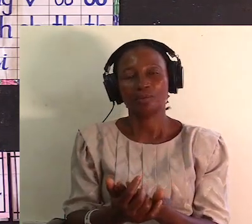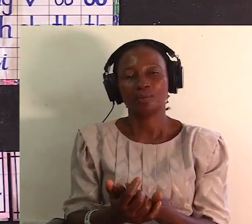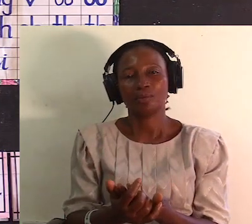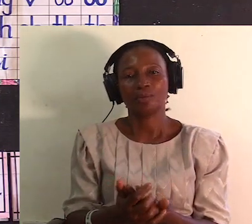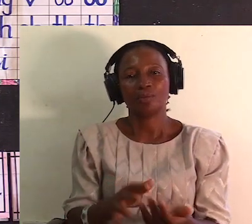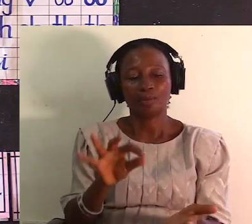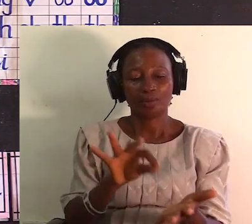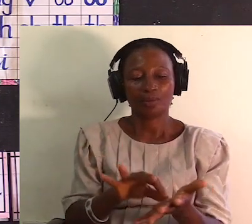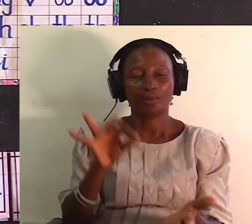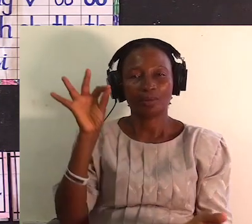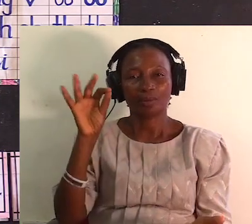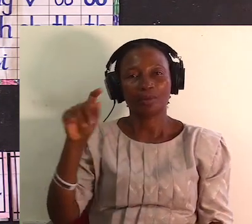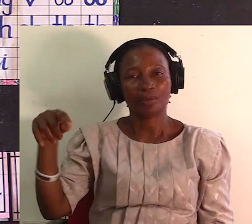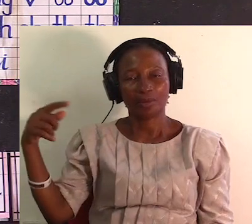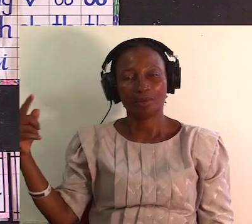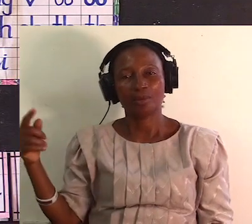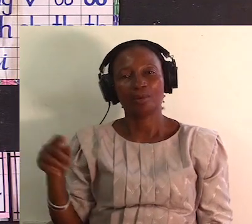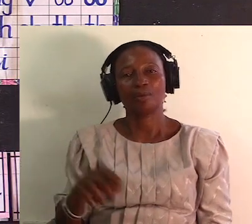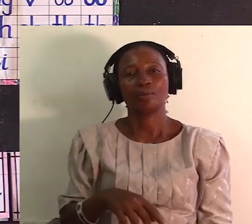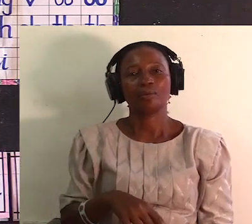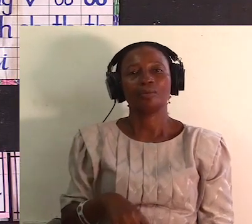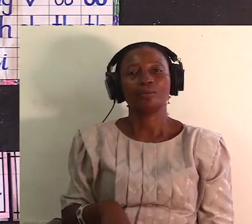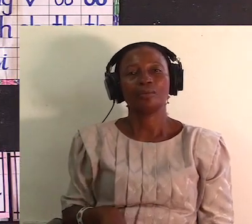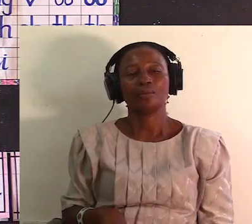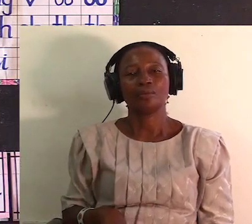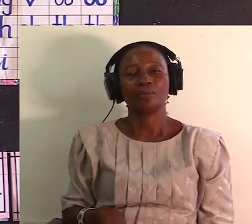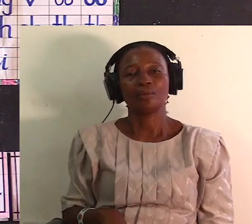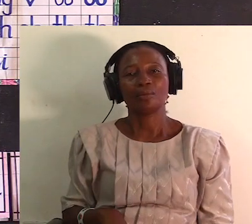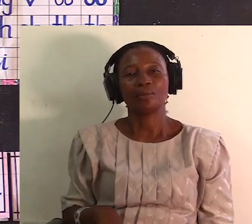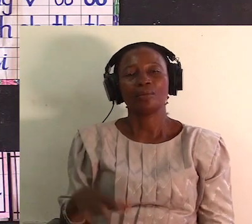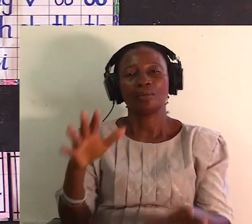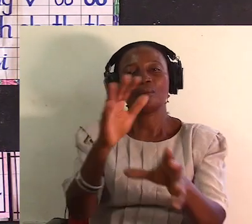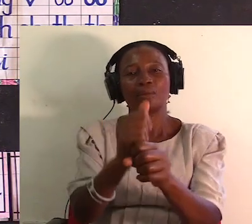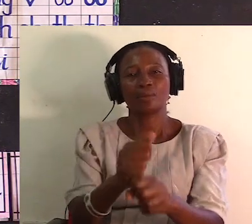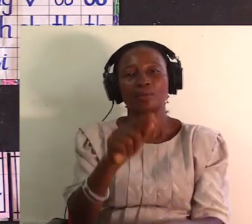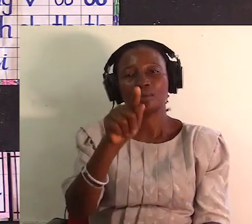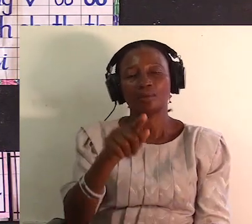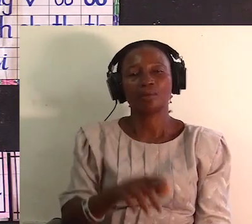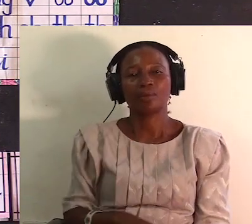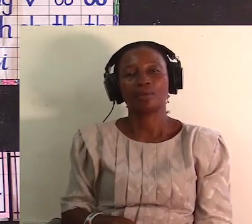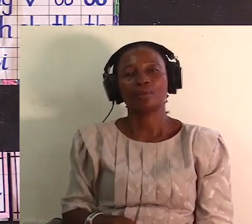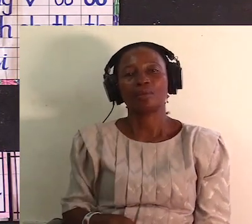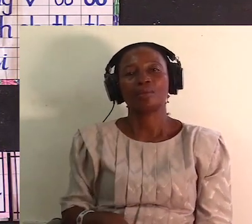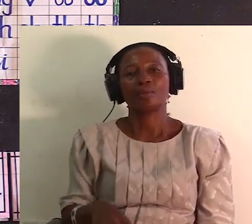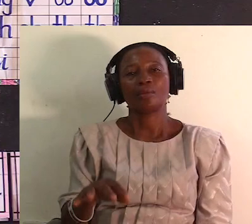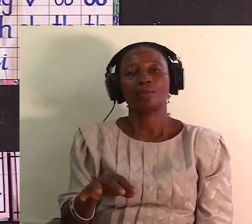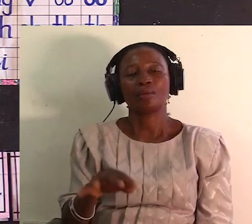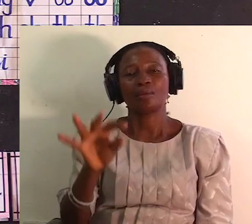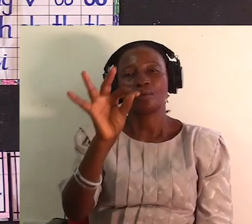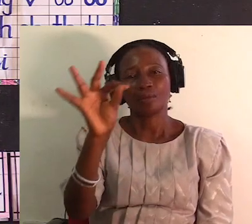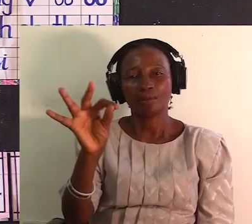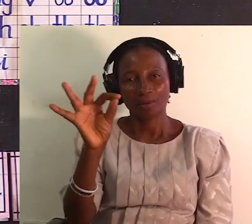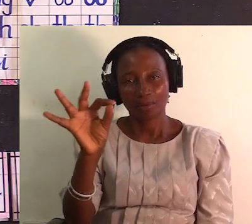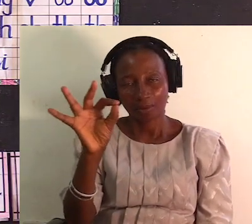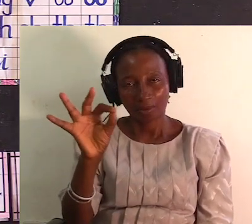Have we identified sounds in words? Yes. It's also another reinforcement. It helps you to be very au fait with